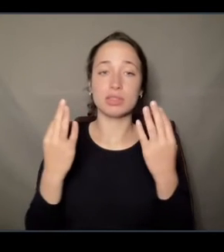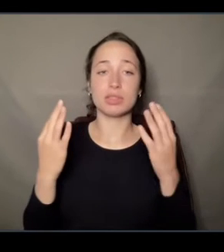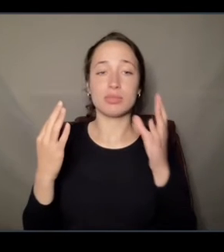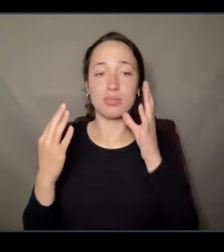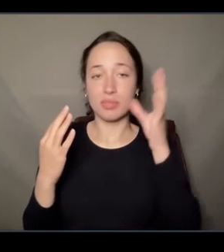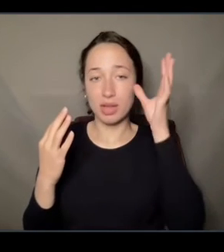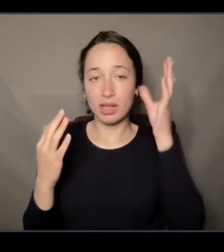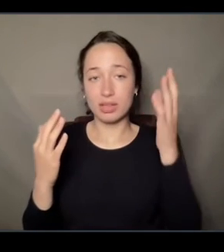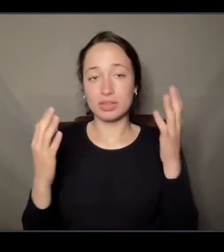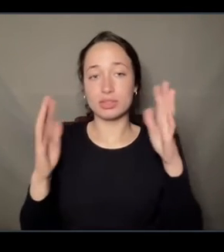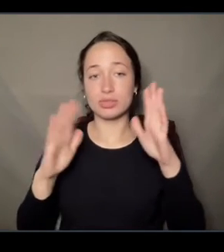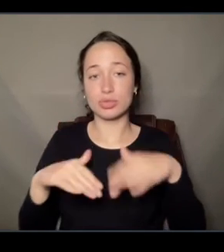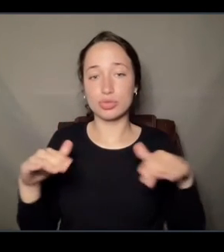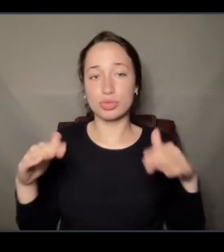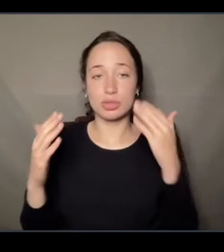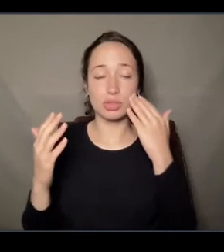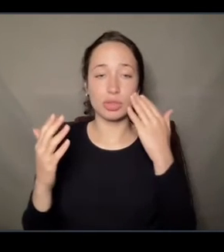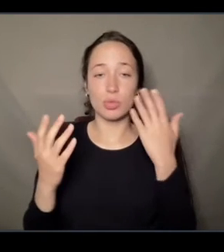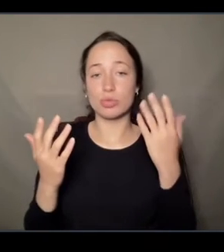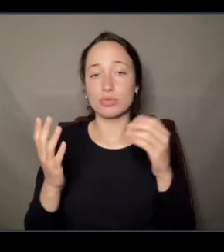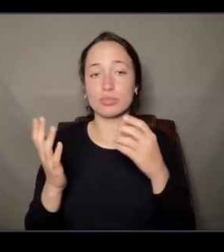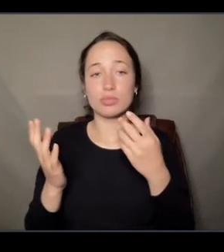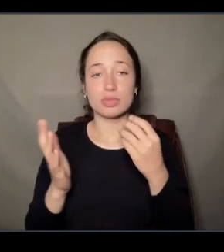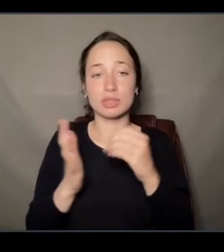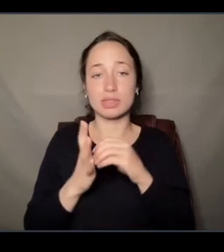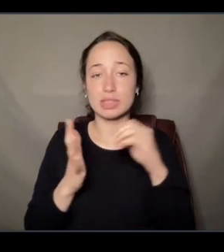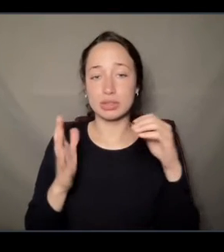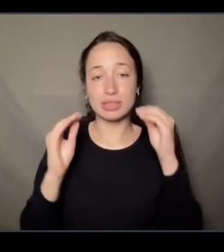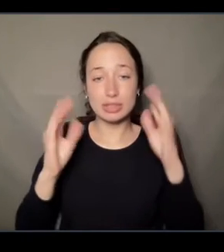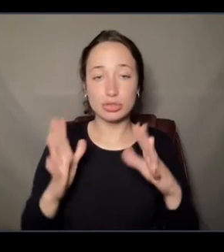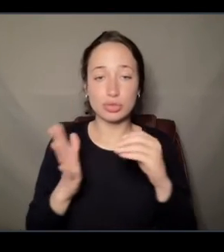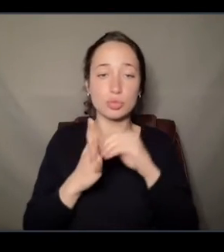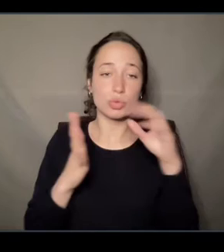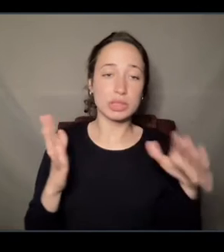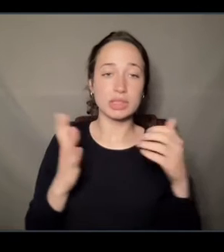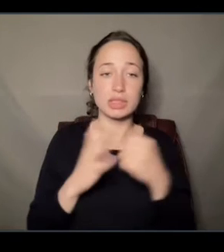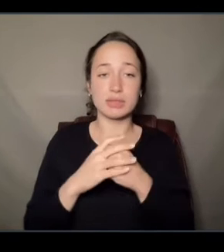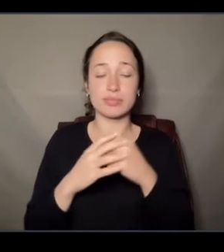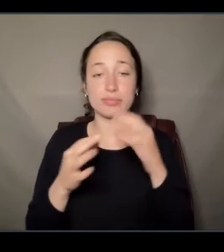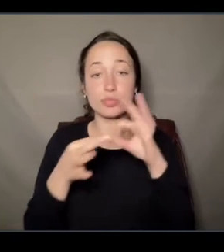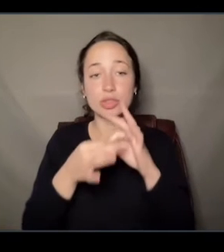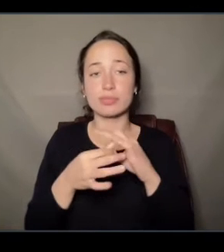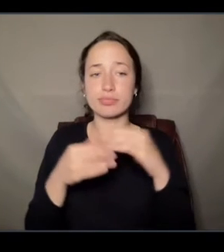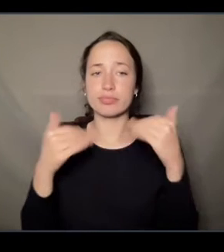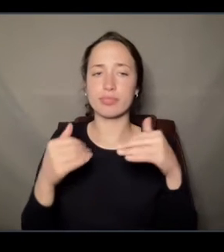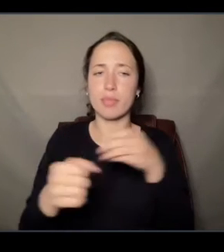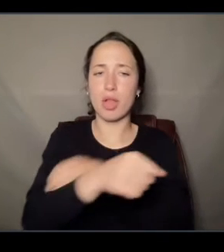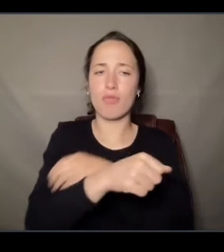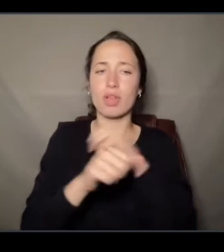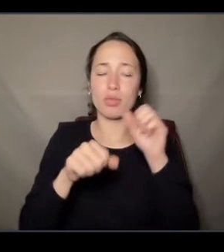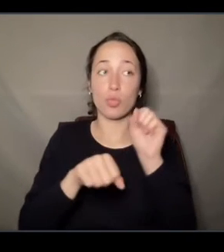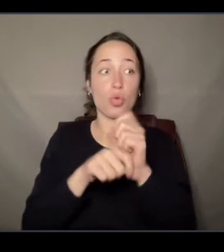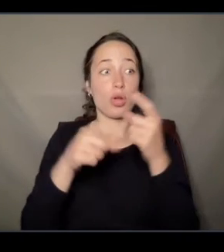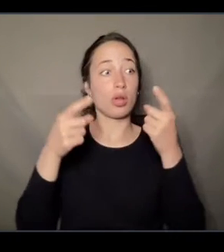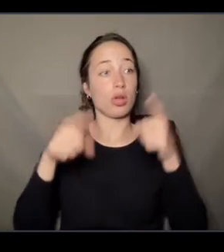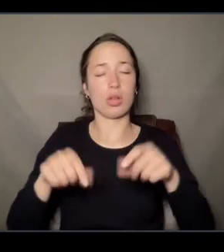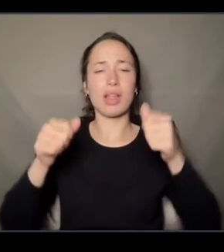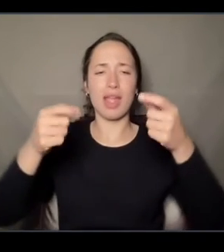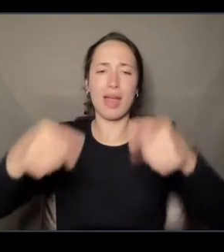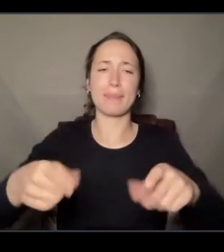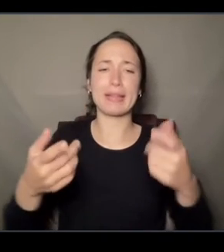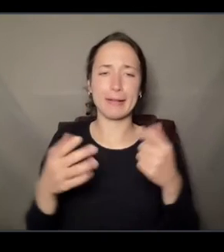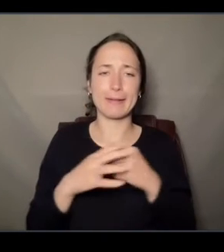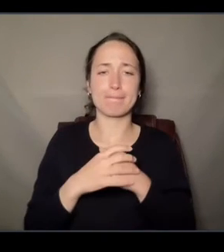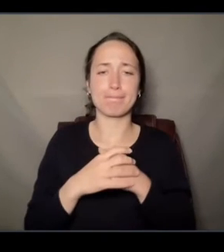families, parents, children, you know, teachers, students. I think, you know, in relationships like that,